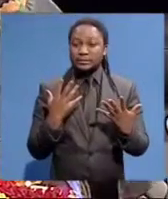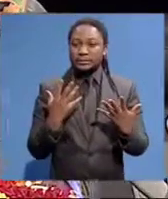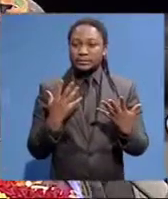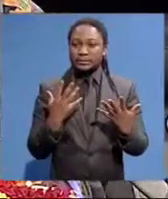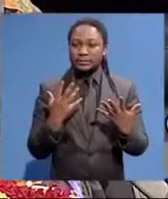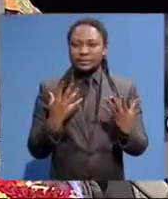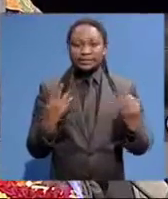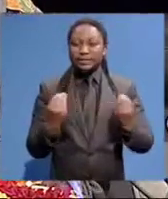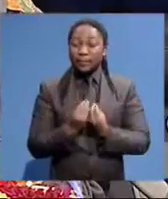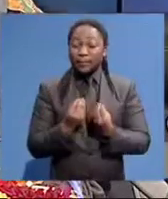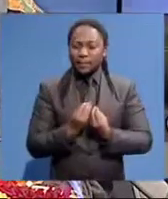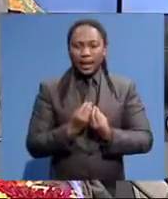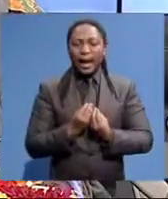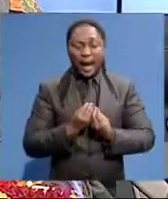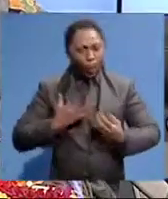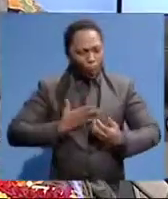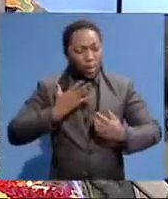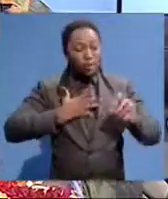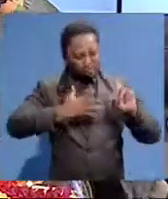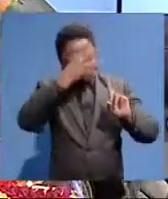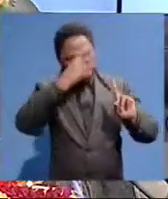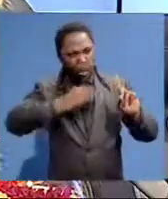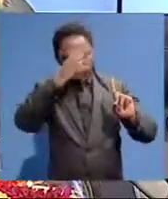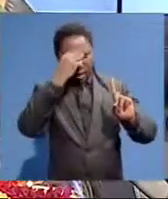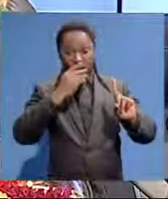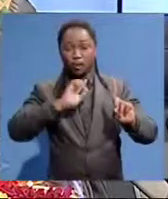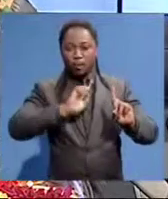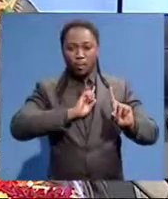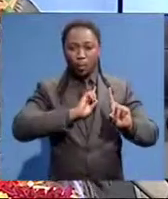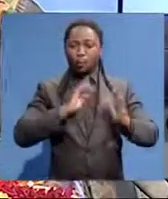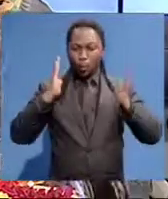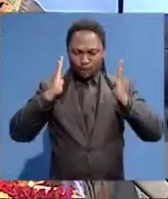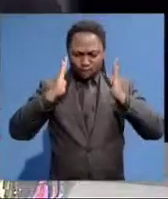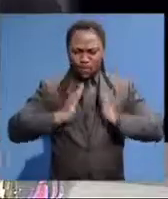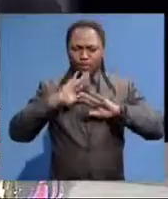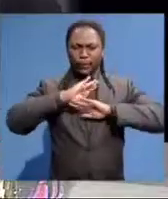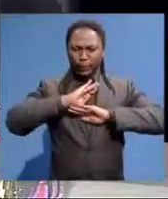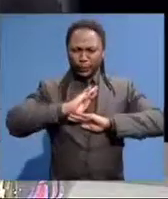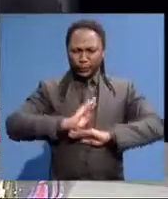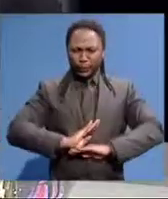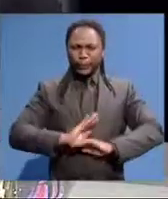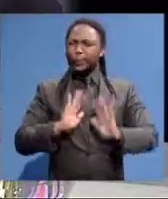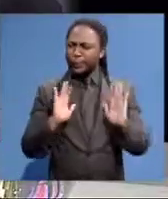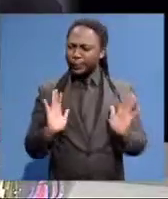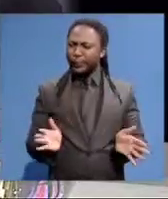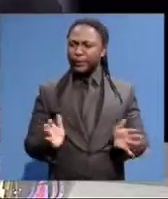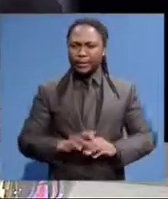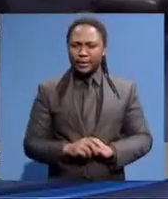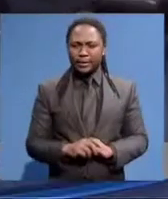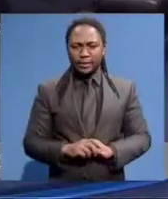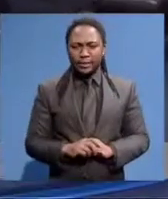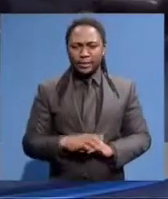it's integrity, you know. It shows a sense of humanity and humility as well, you know.